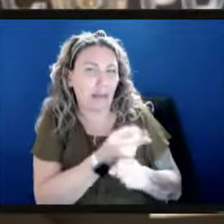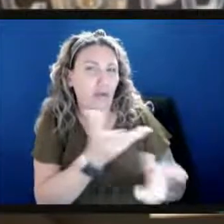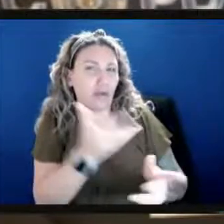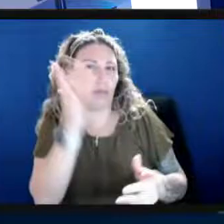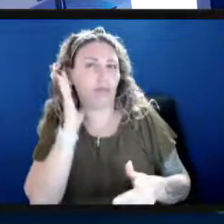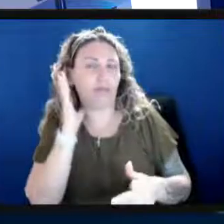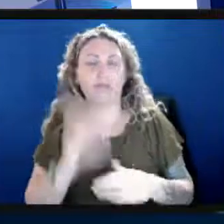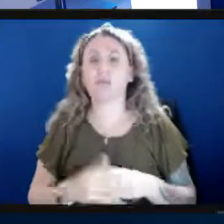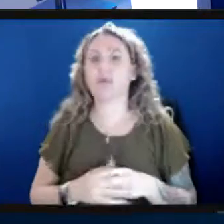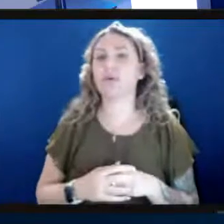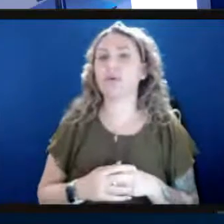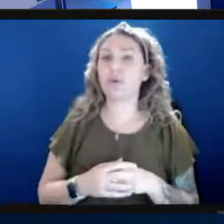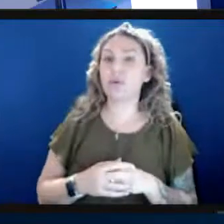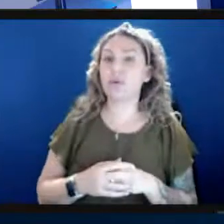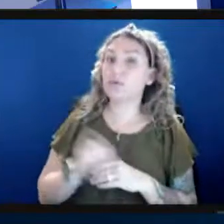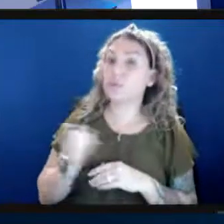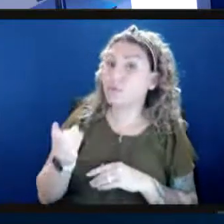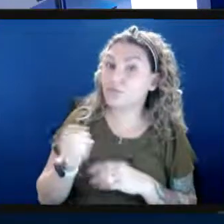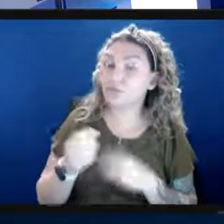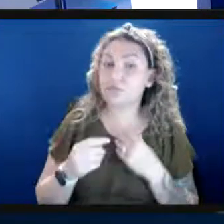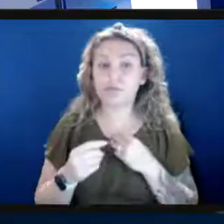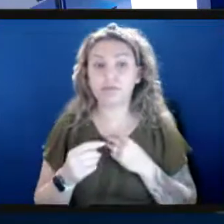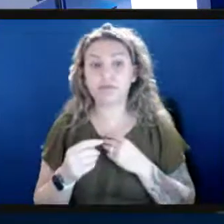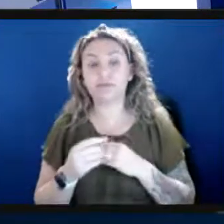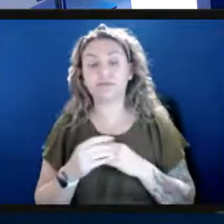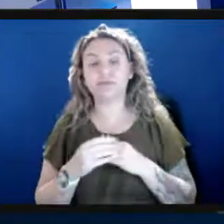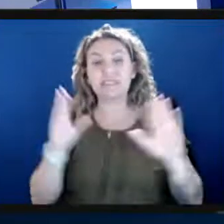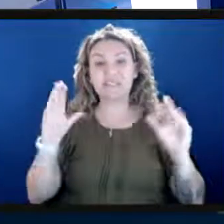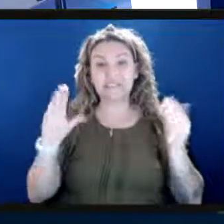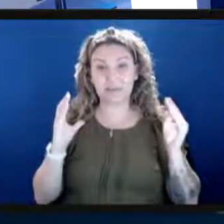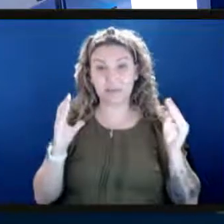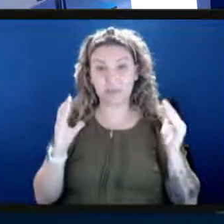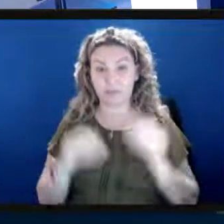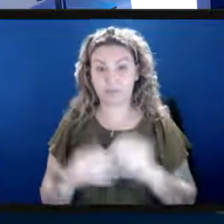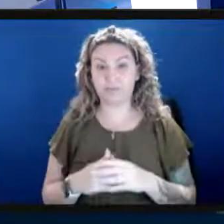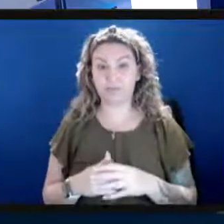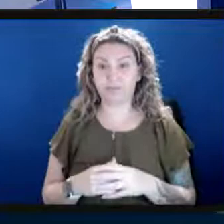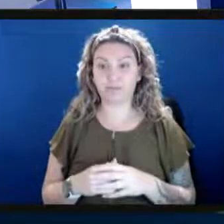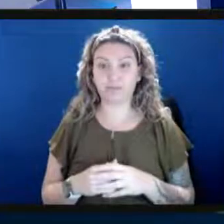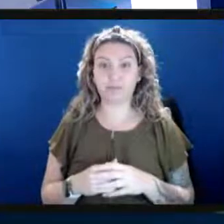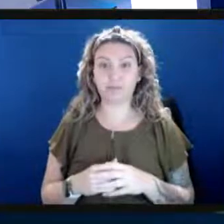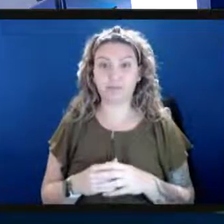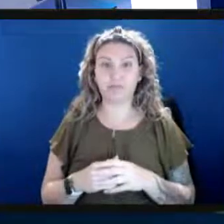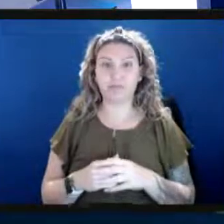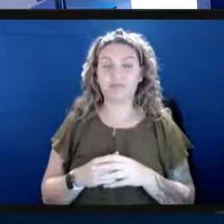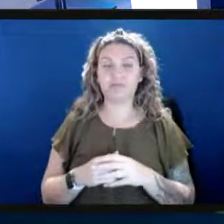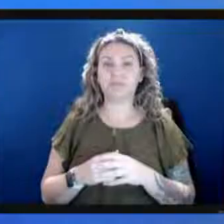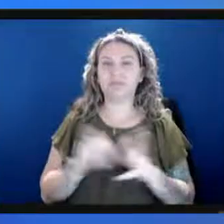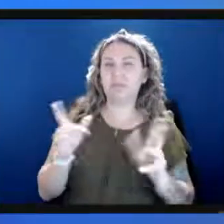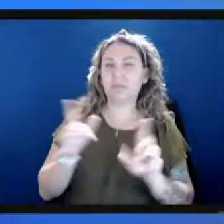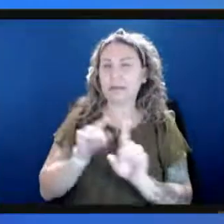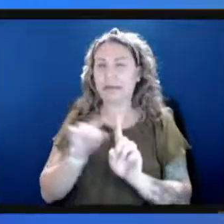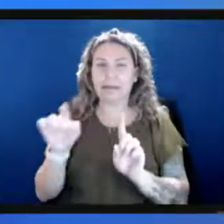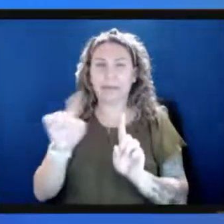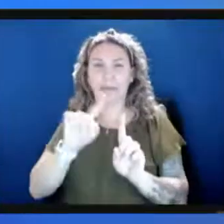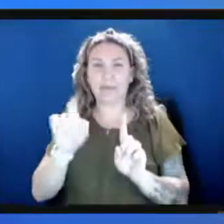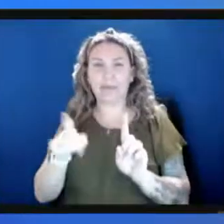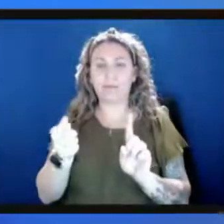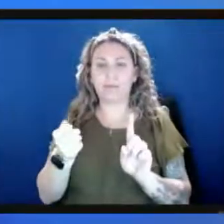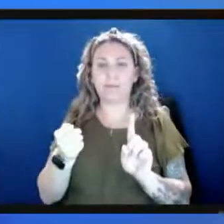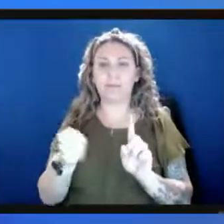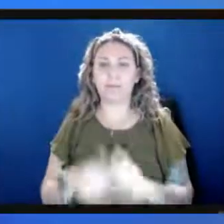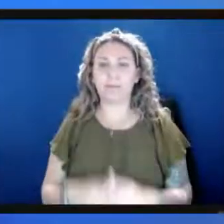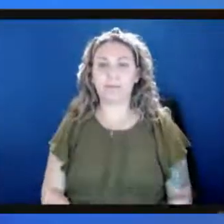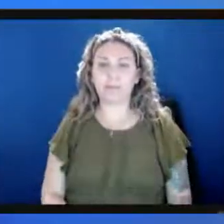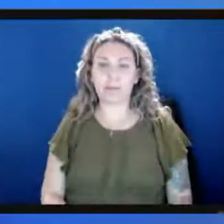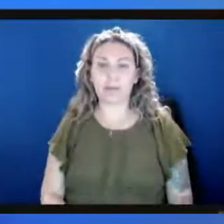you? Very similar. I mean, I think I'm going to sort of segue the question just a little bit. In addition